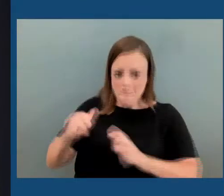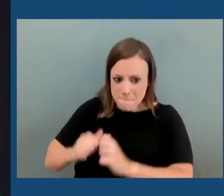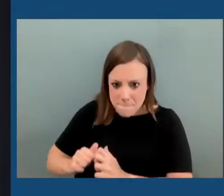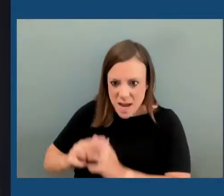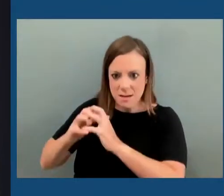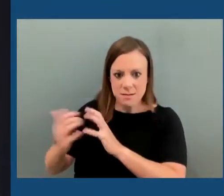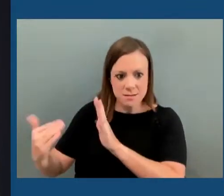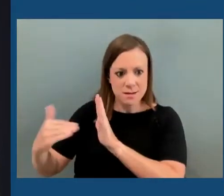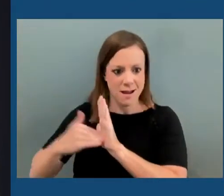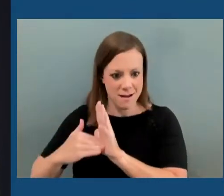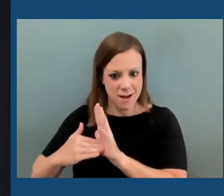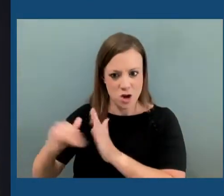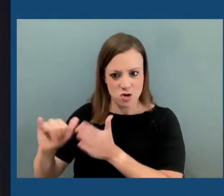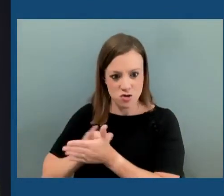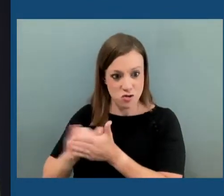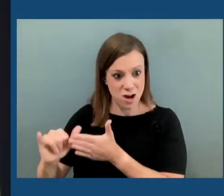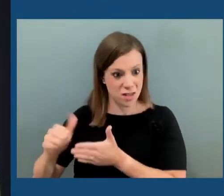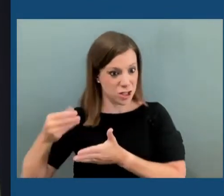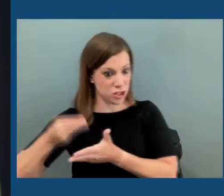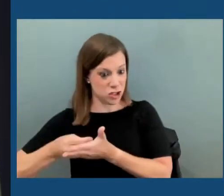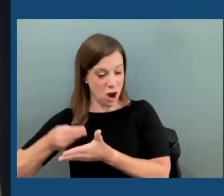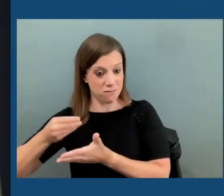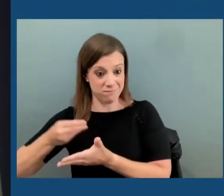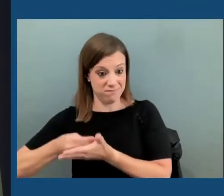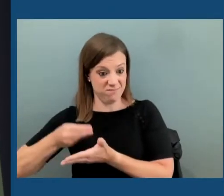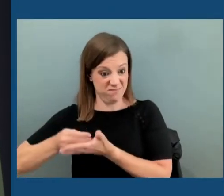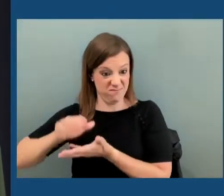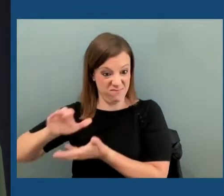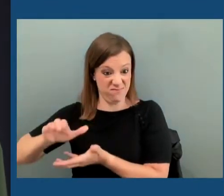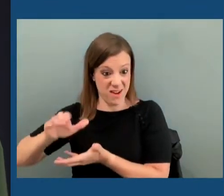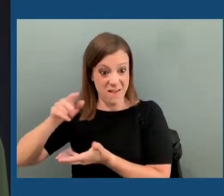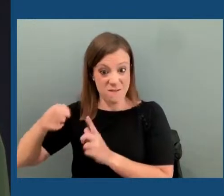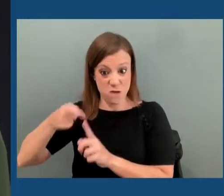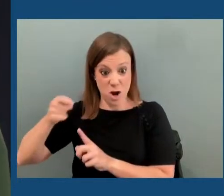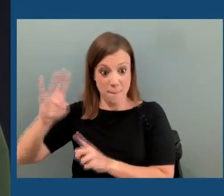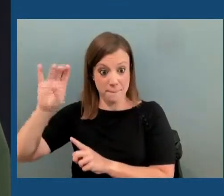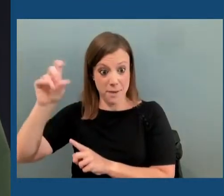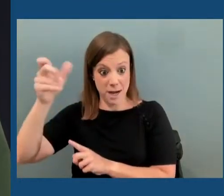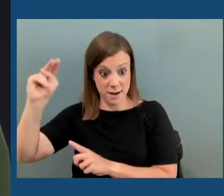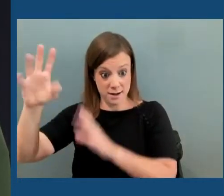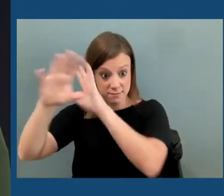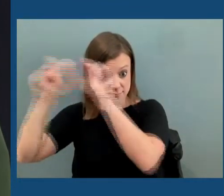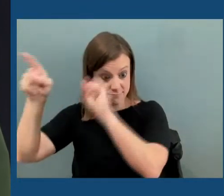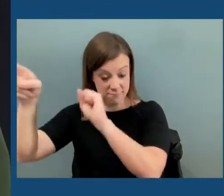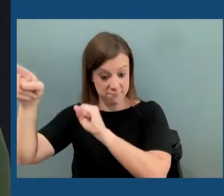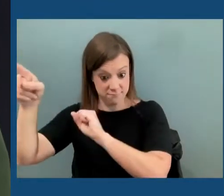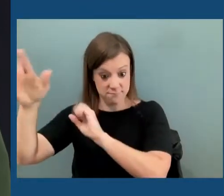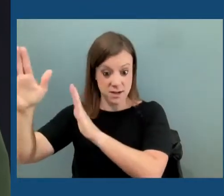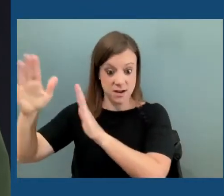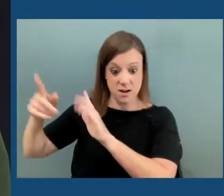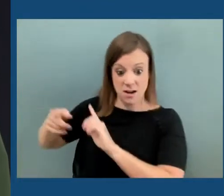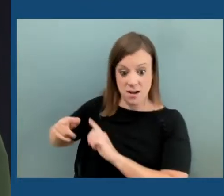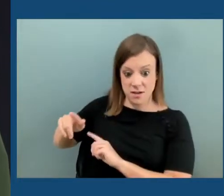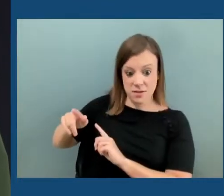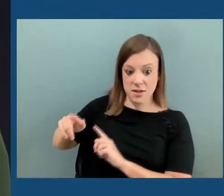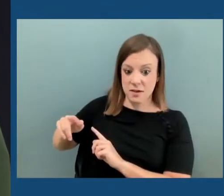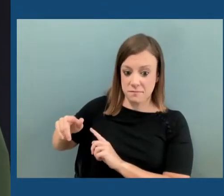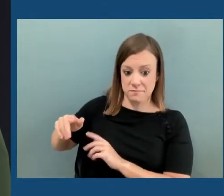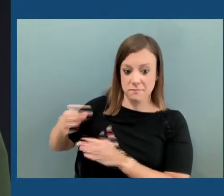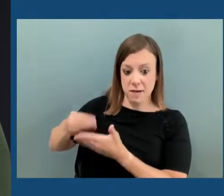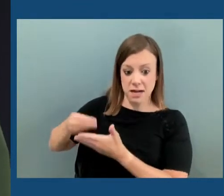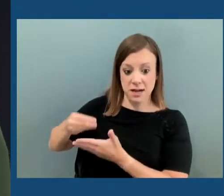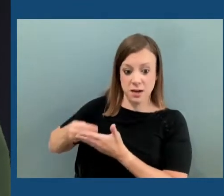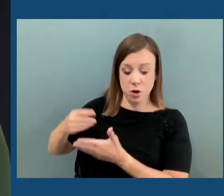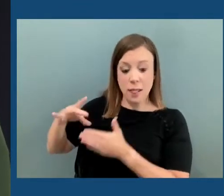administration, the leadership that we're seeing in Albany from the Hochul administration presents an awesome opportunity